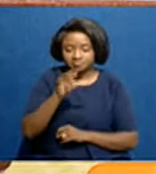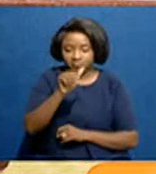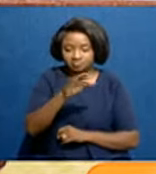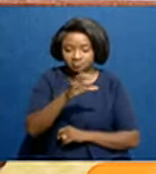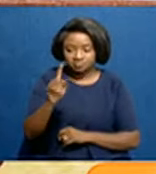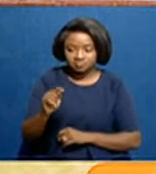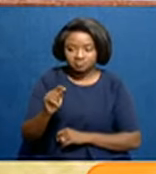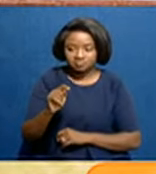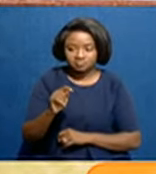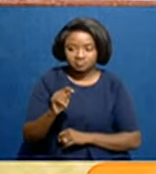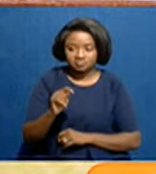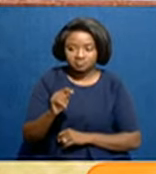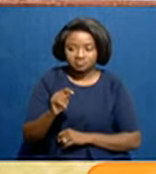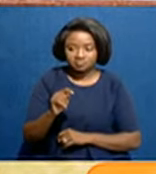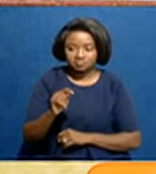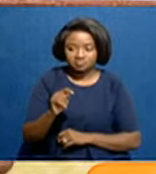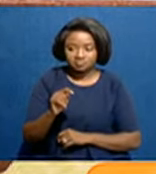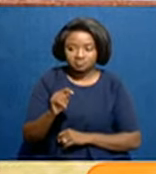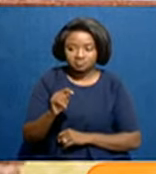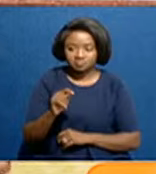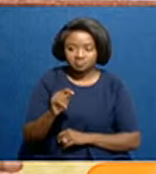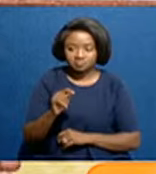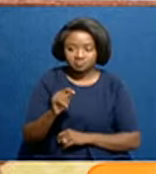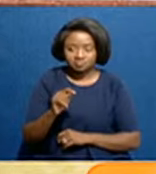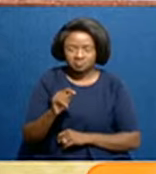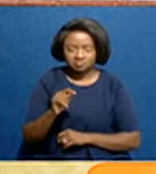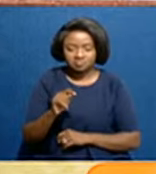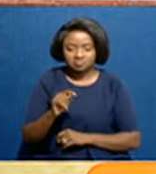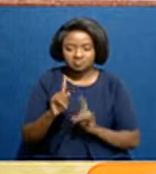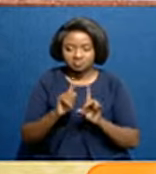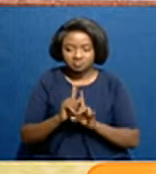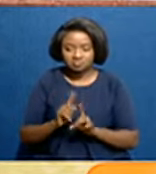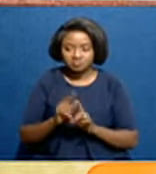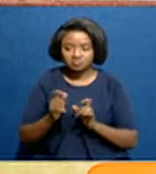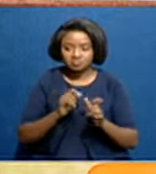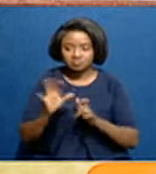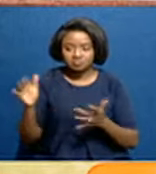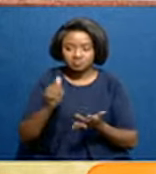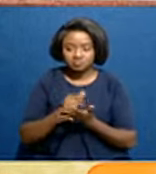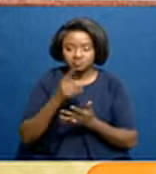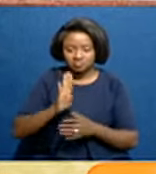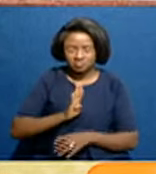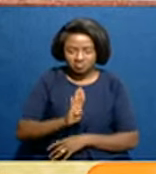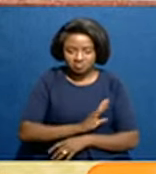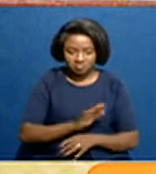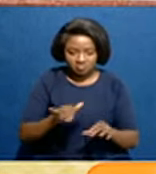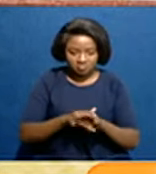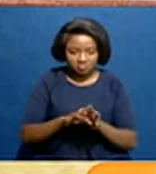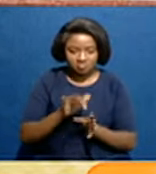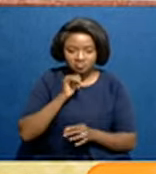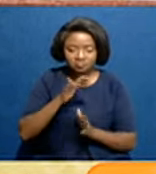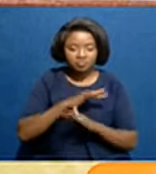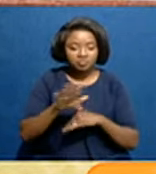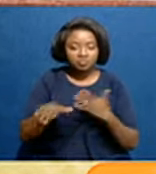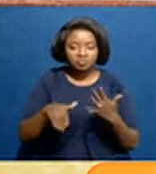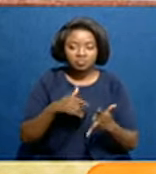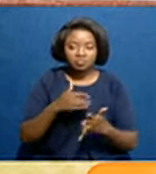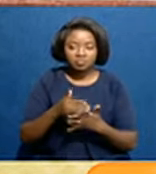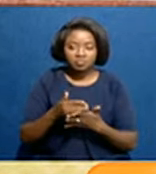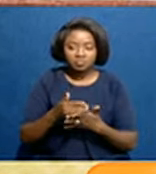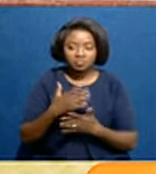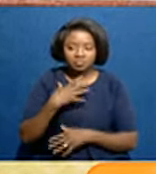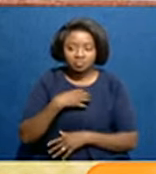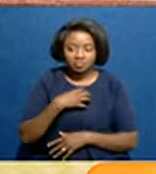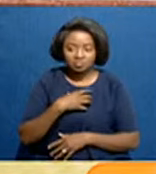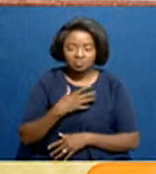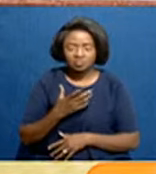staggered the appointment of the board members to make sure then that not all of them are retiring at the same time. So we have